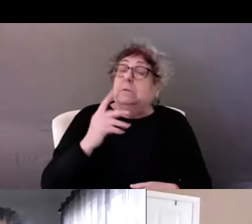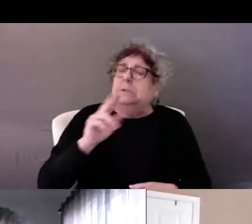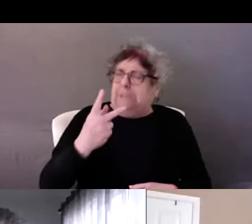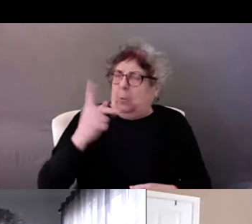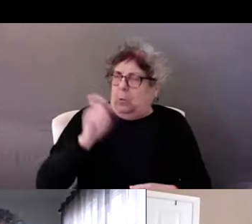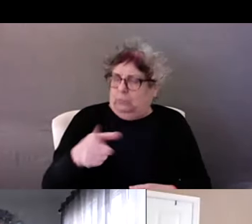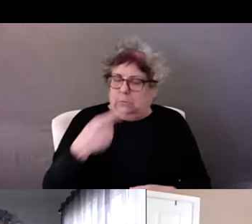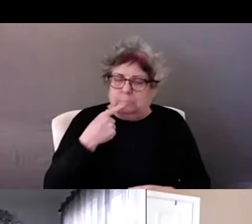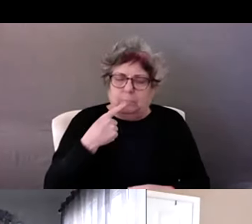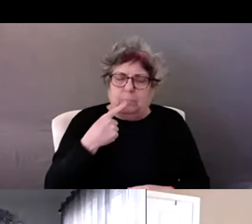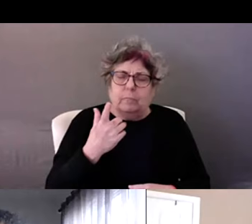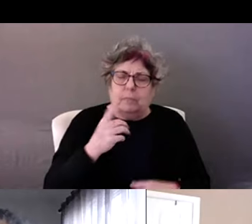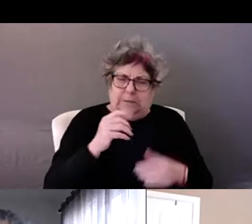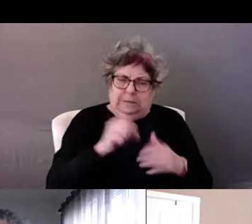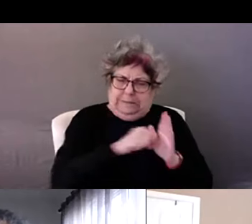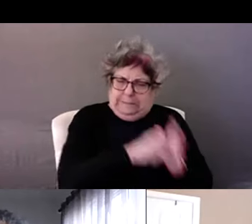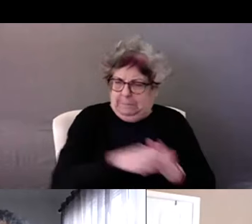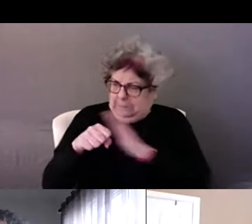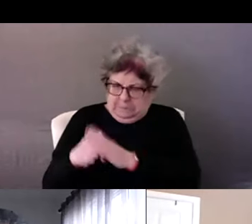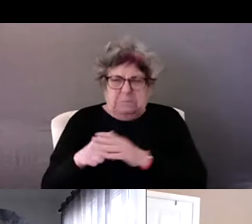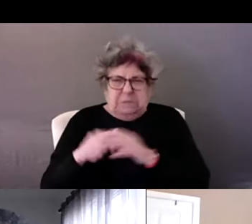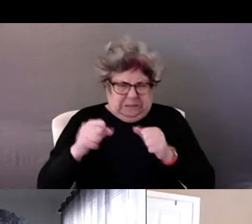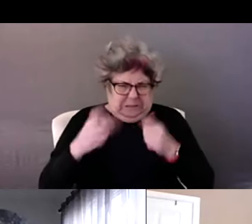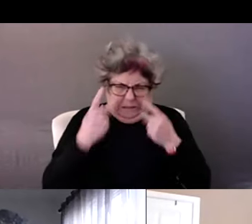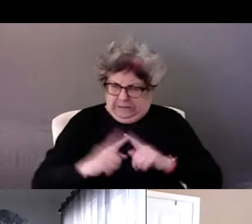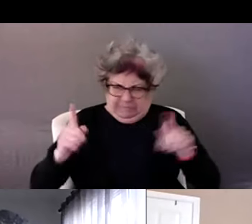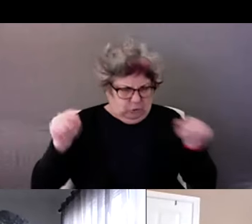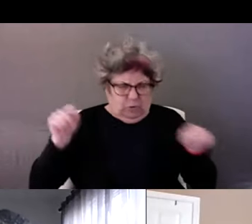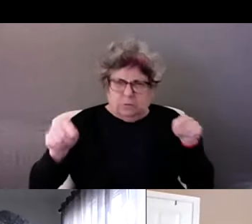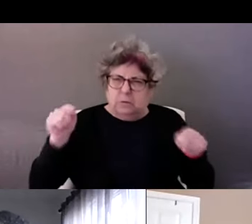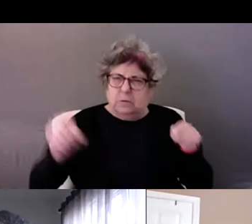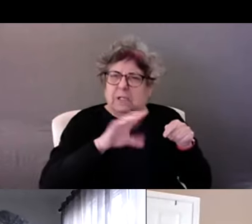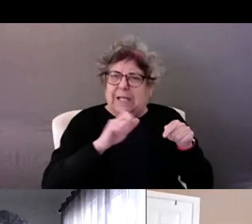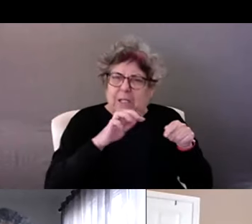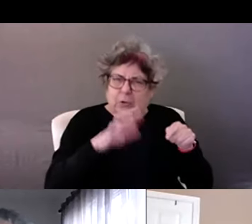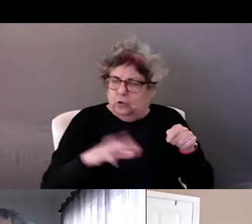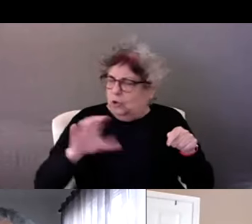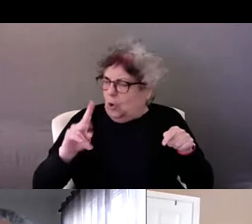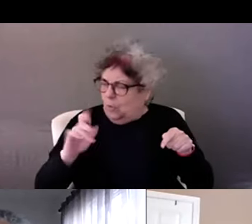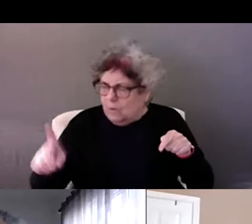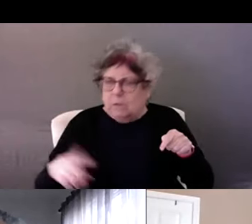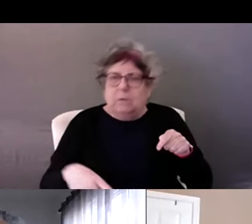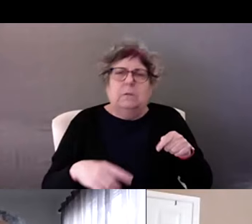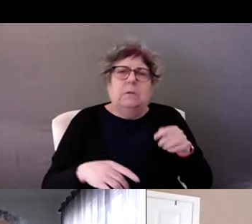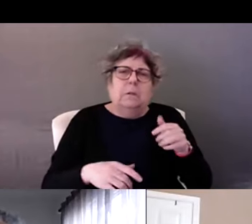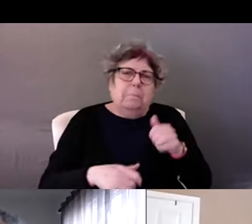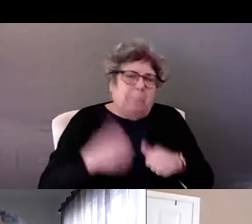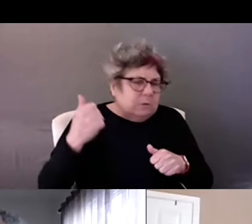Most cancers don't present like COVID. Most present as something that hurts, or there's a lump, or